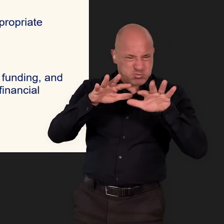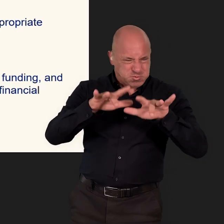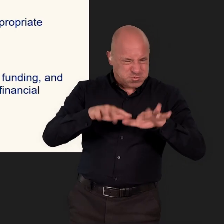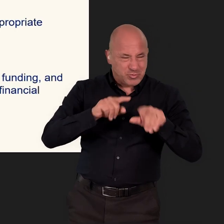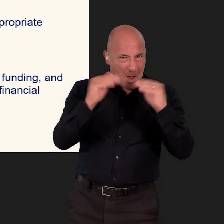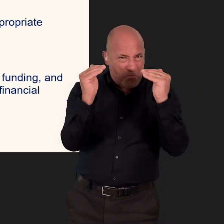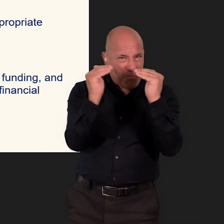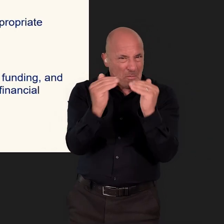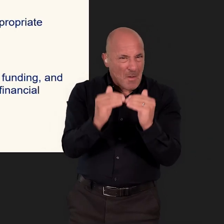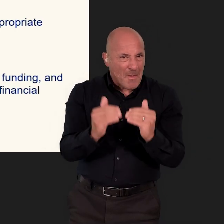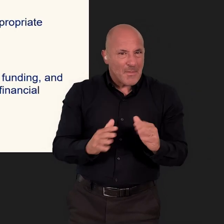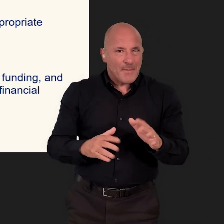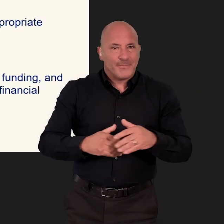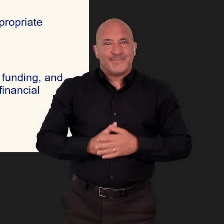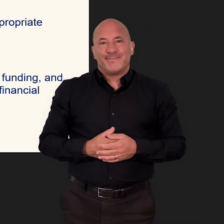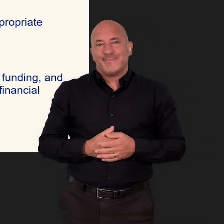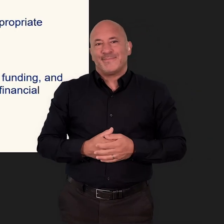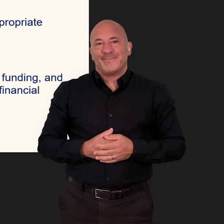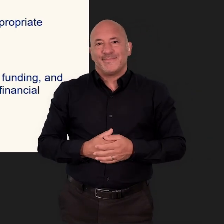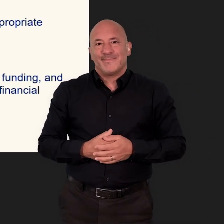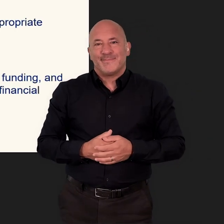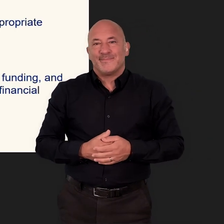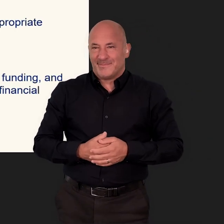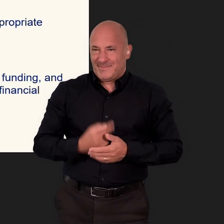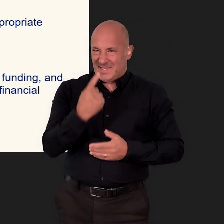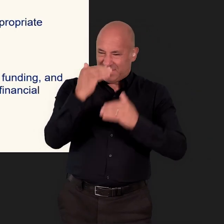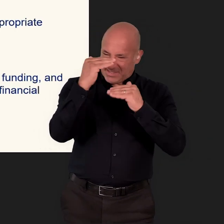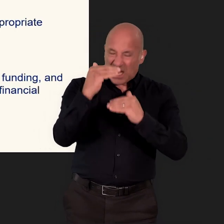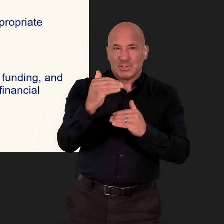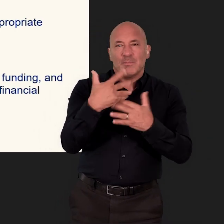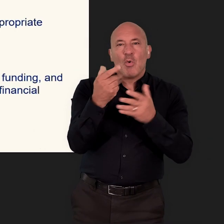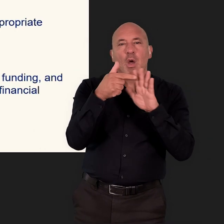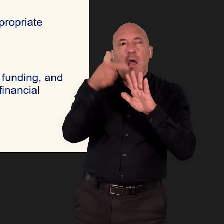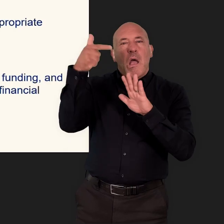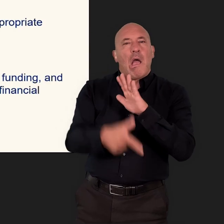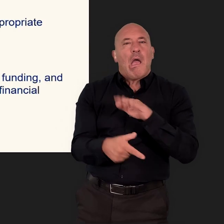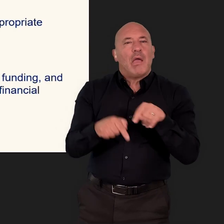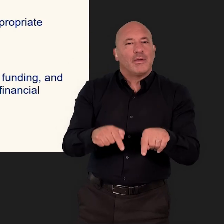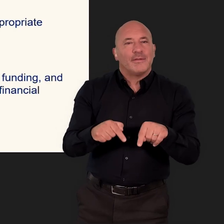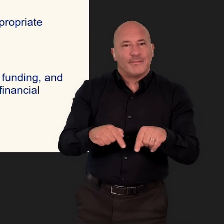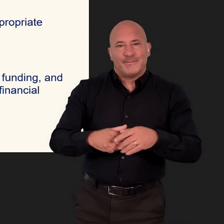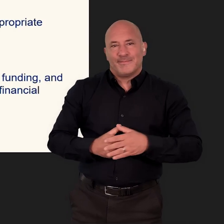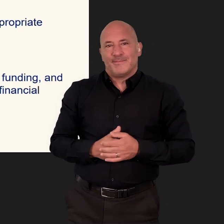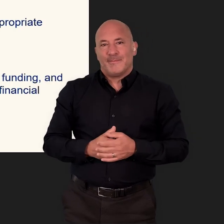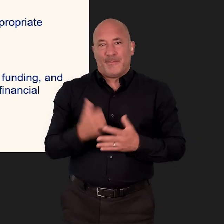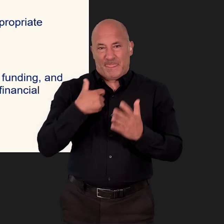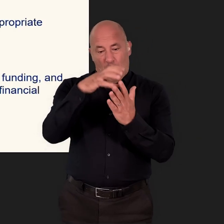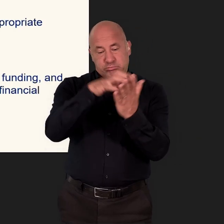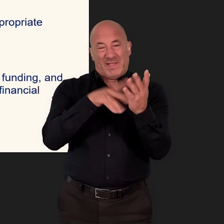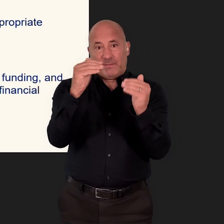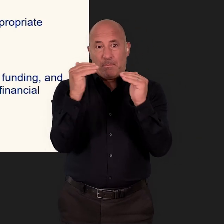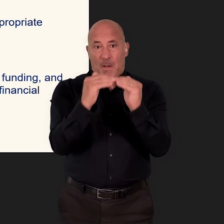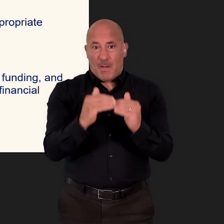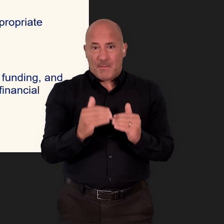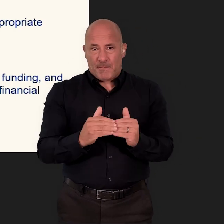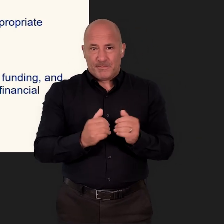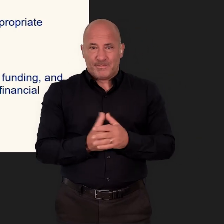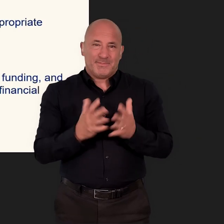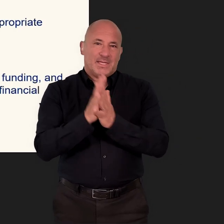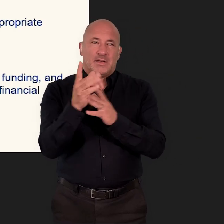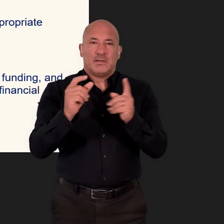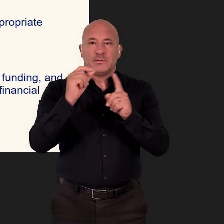advantage of each of these parts of the guidance. A little more detail about each section. Meeting the